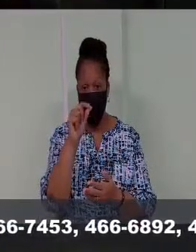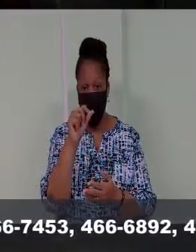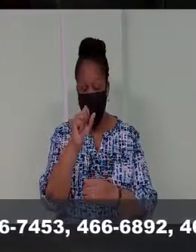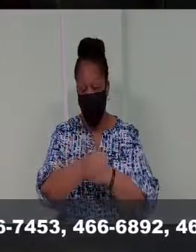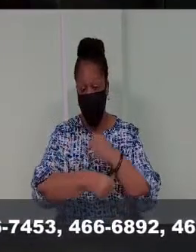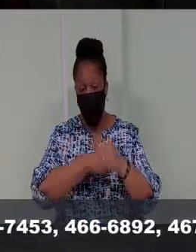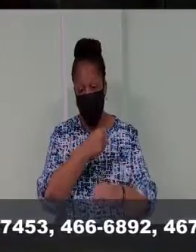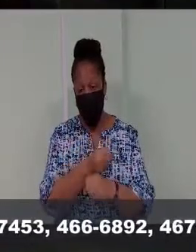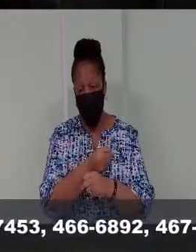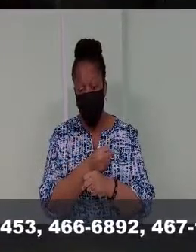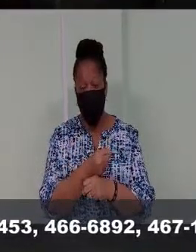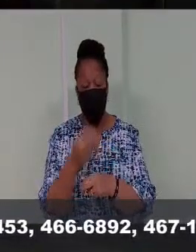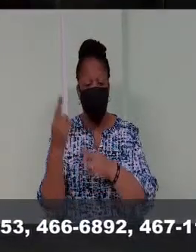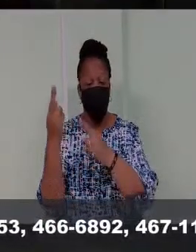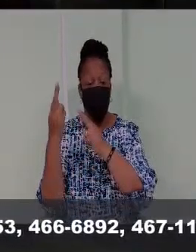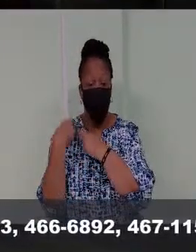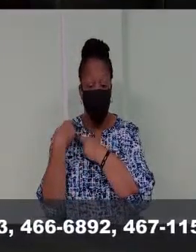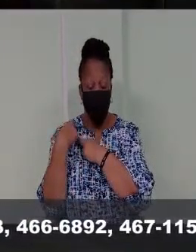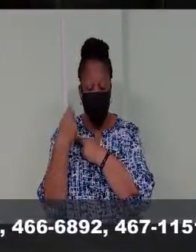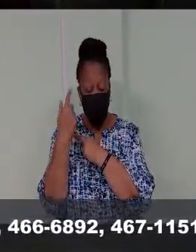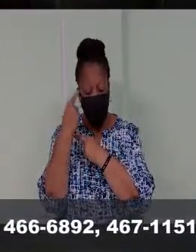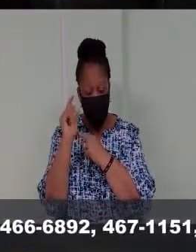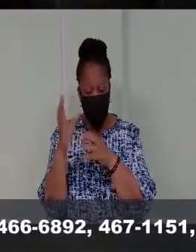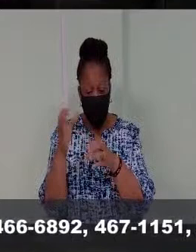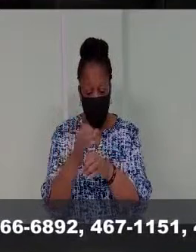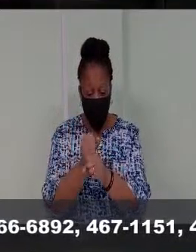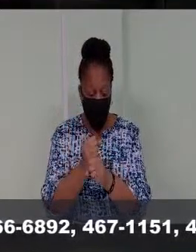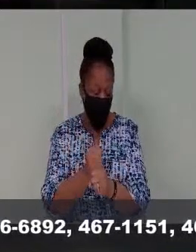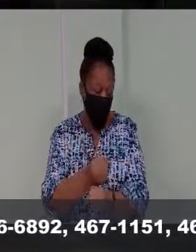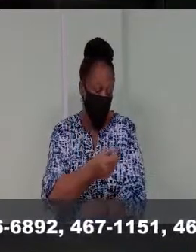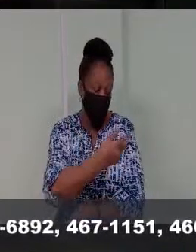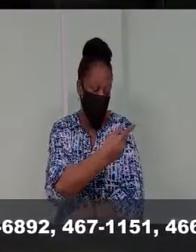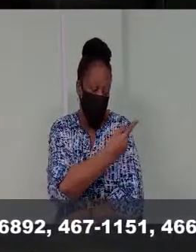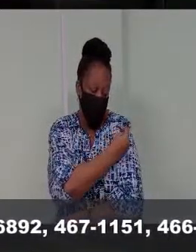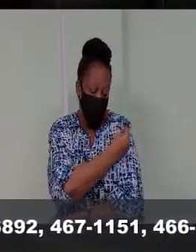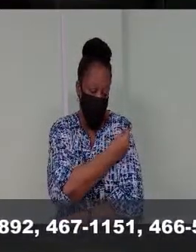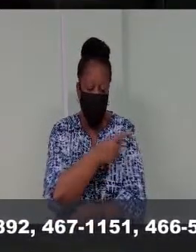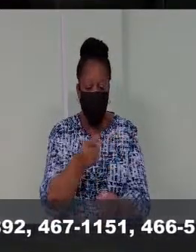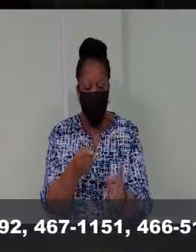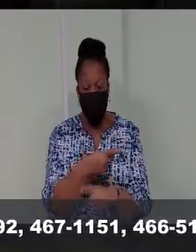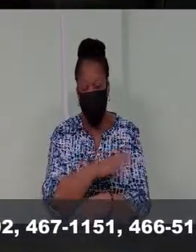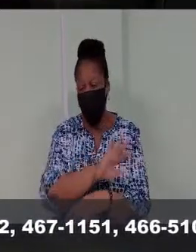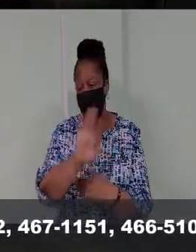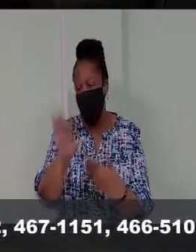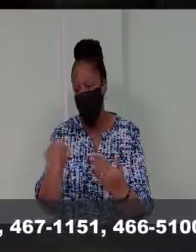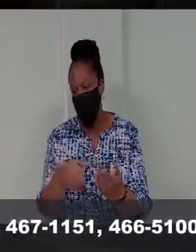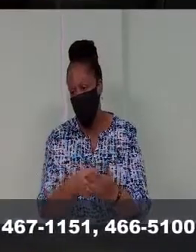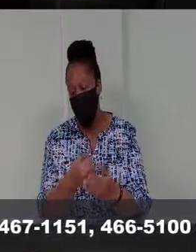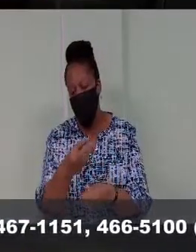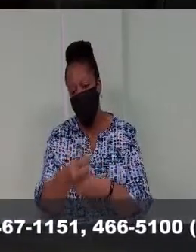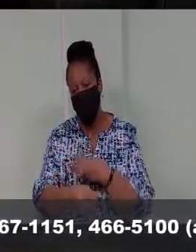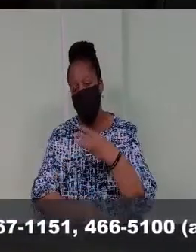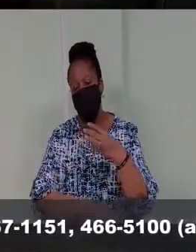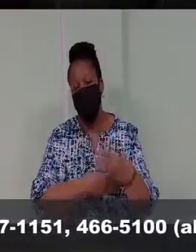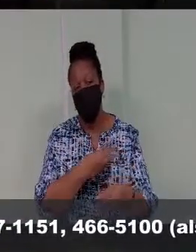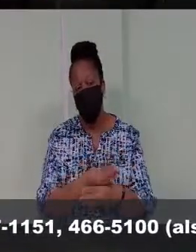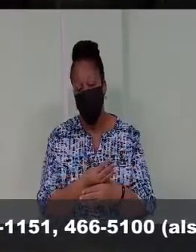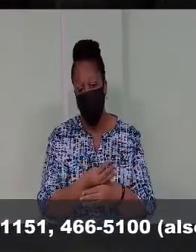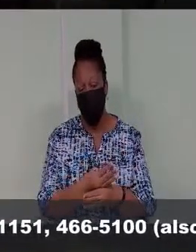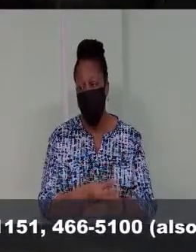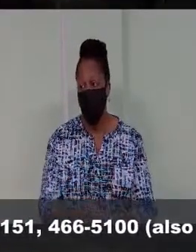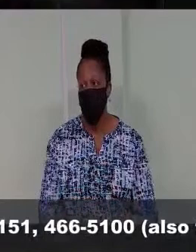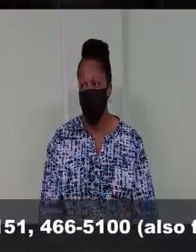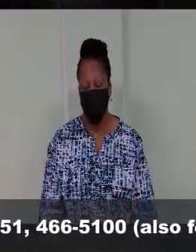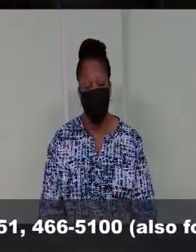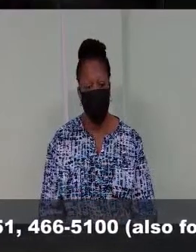are responsible for getting vaccines to more than half of the world's children. And so although you might be hearing about it now, they're